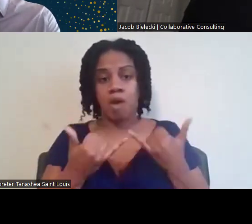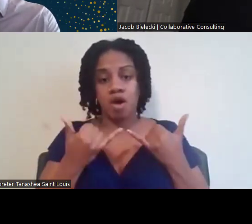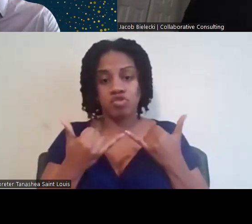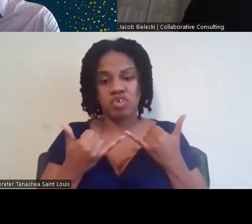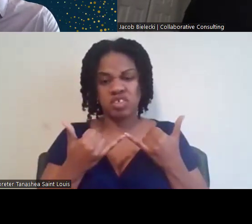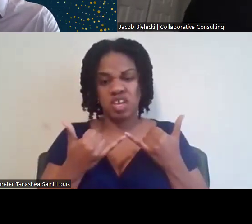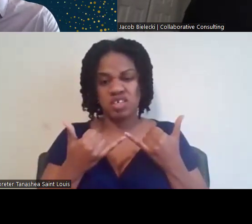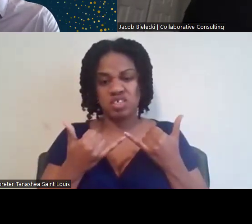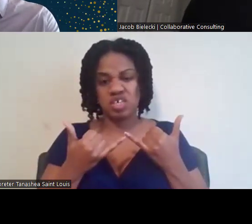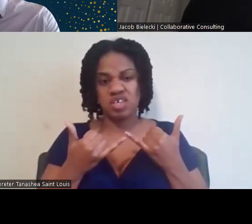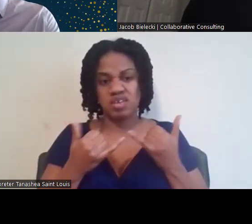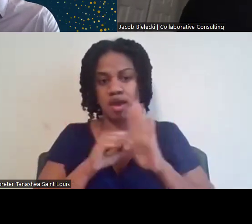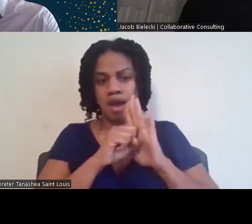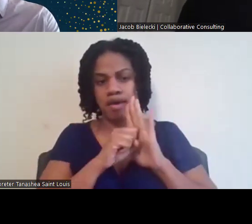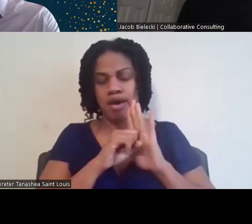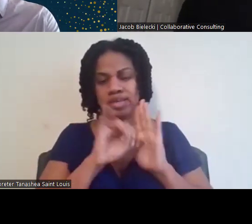those are just some thoughts.